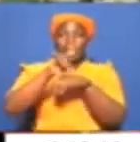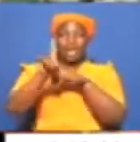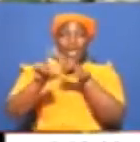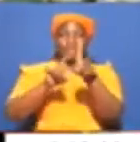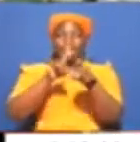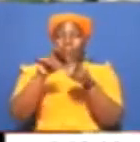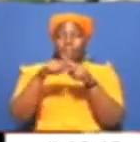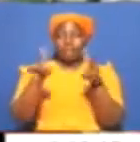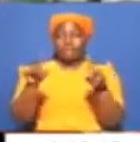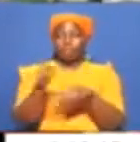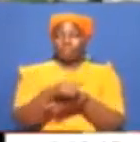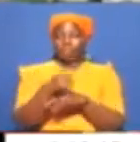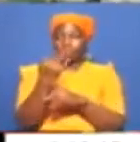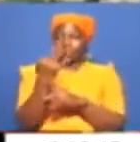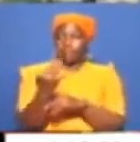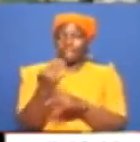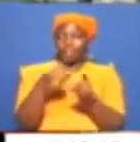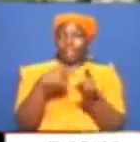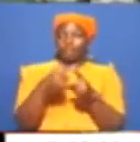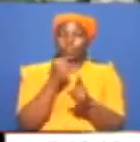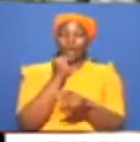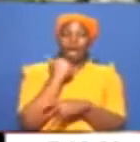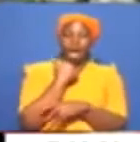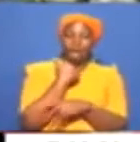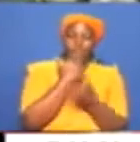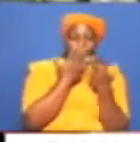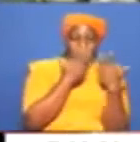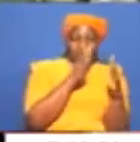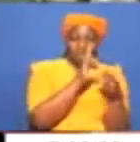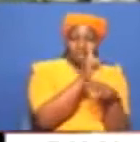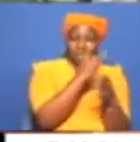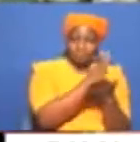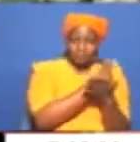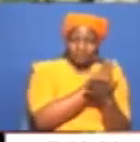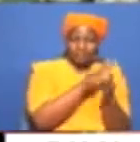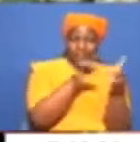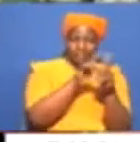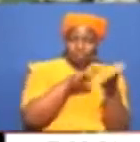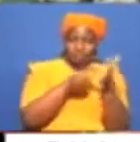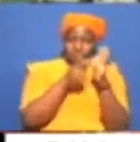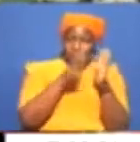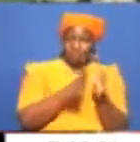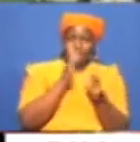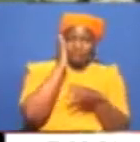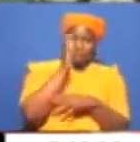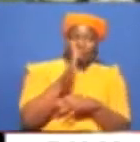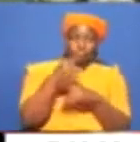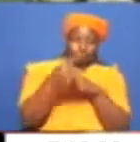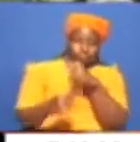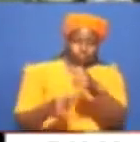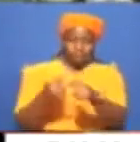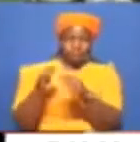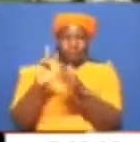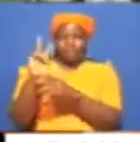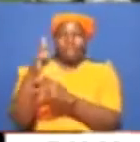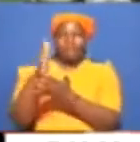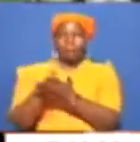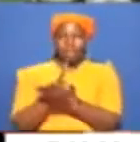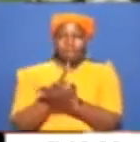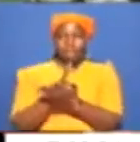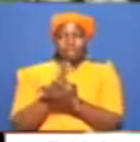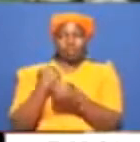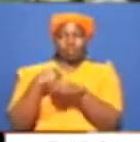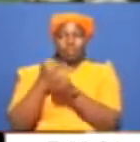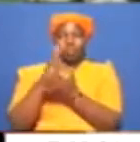March, we shall have completed the first phase. The same contractors will be carried over to the second phase so that we save